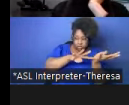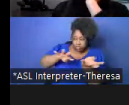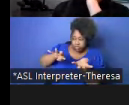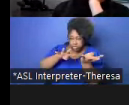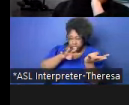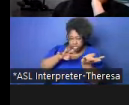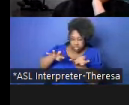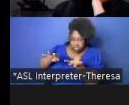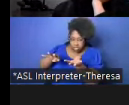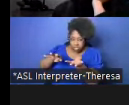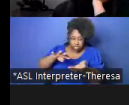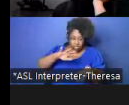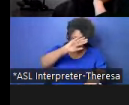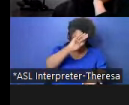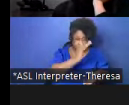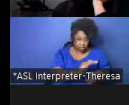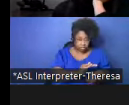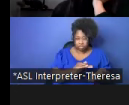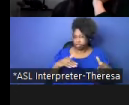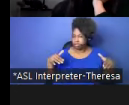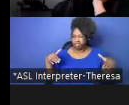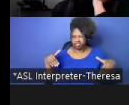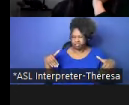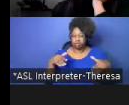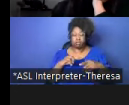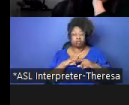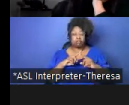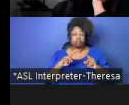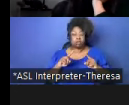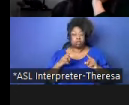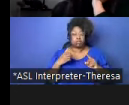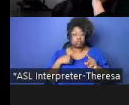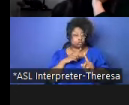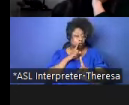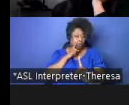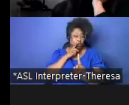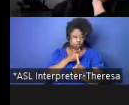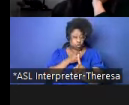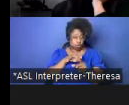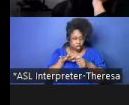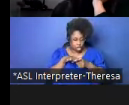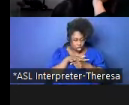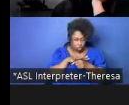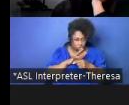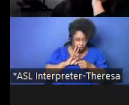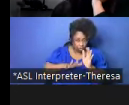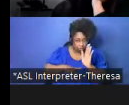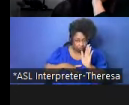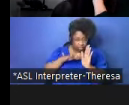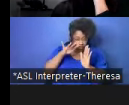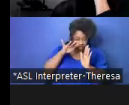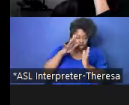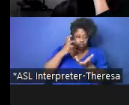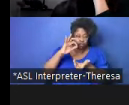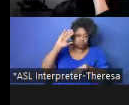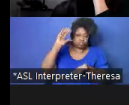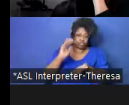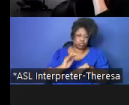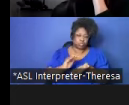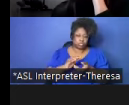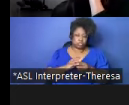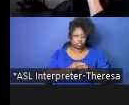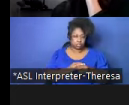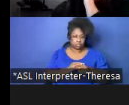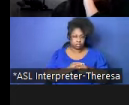but it is primarily focused on reducing the localized flooding. We'll certainly take these notes